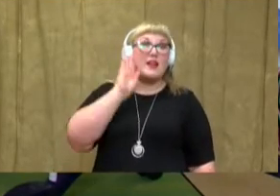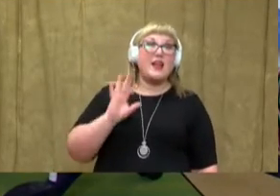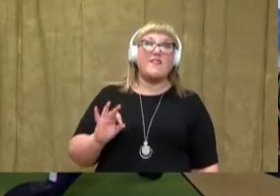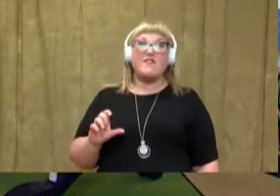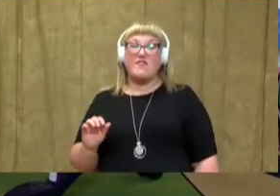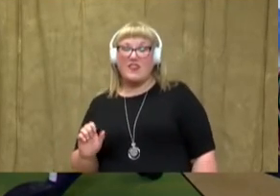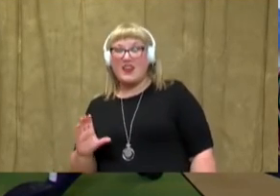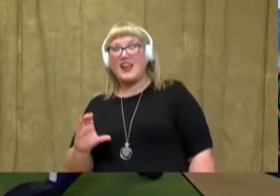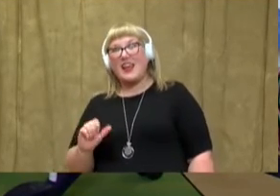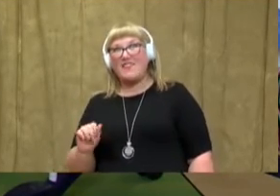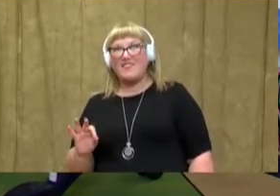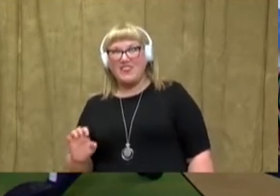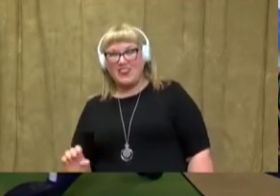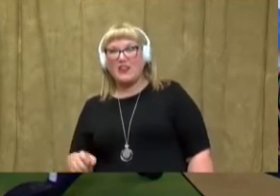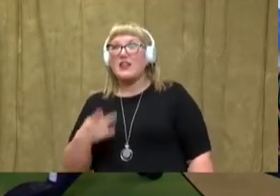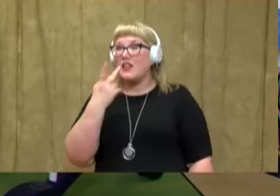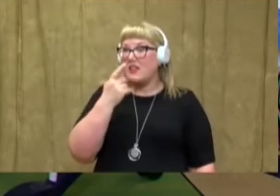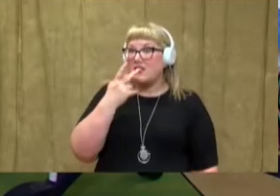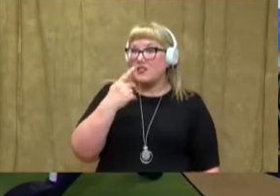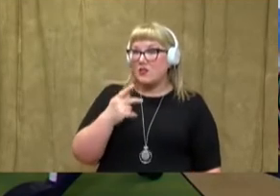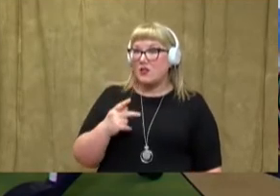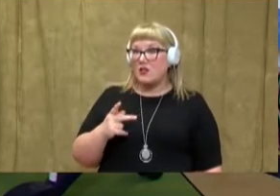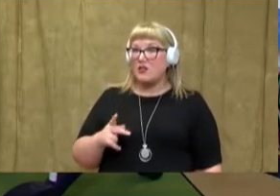brown café,